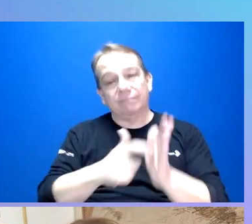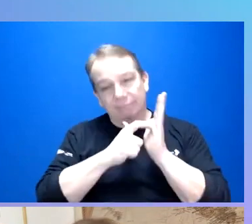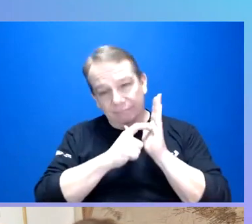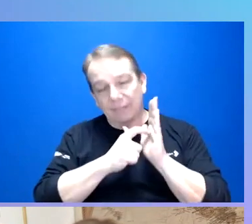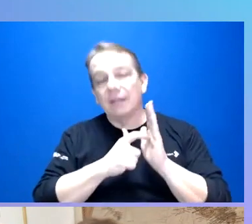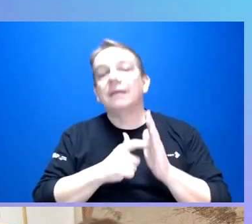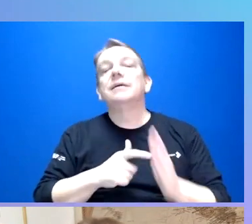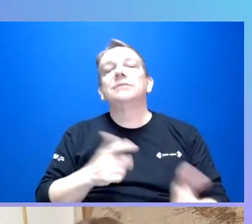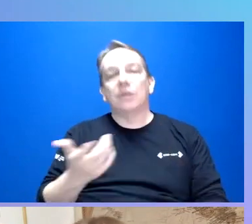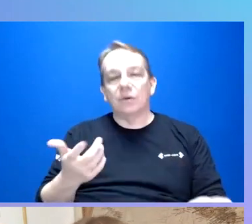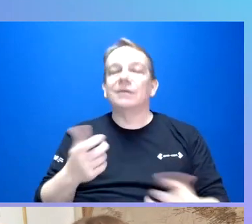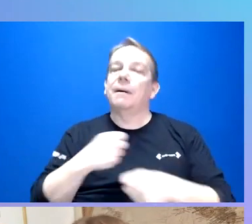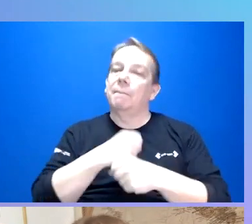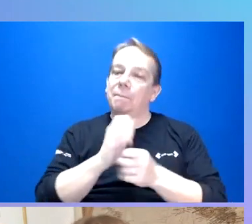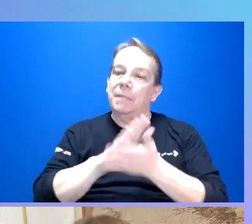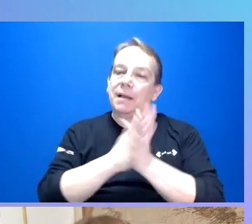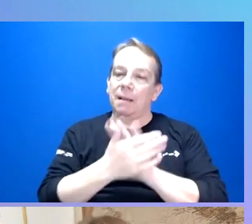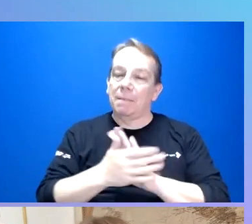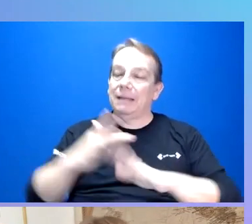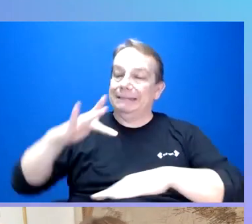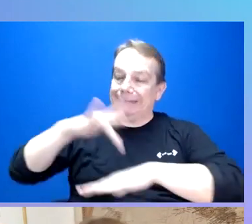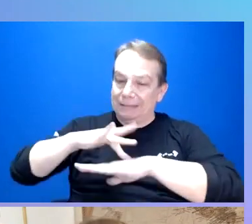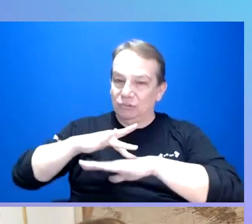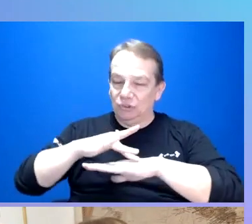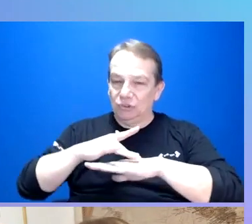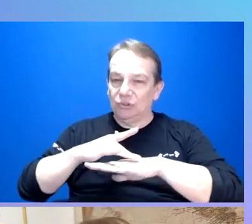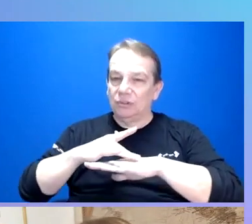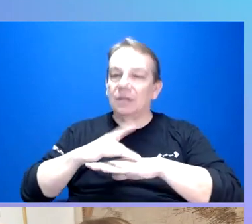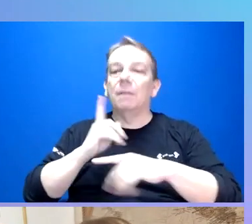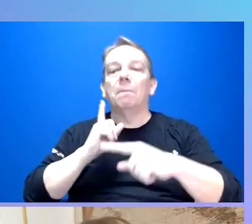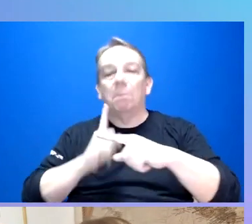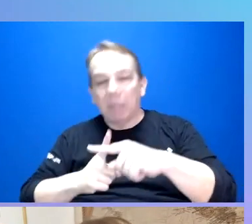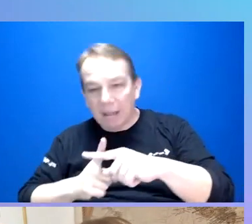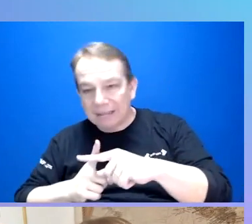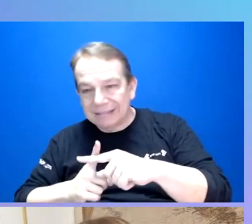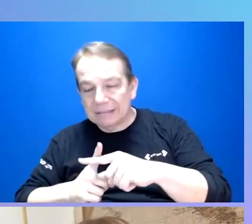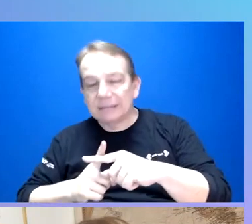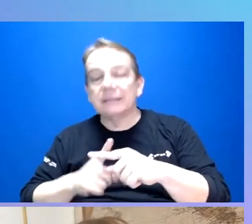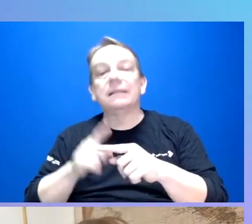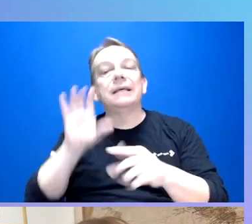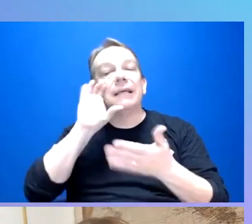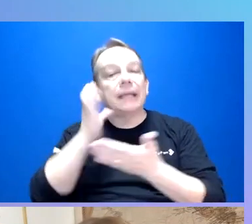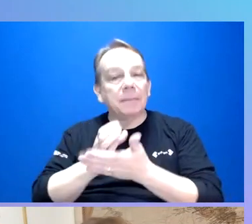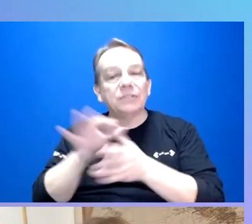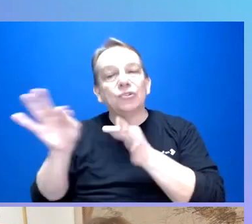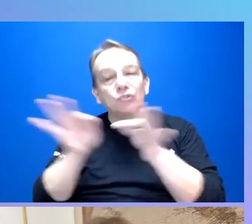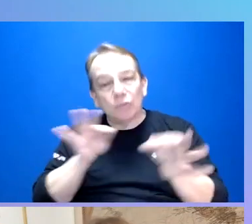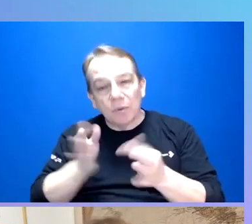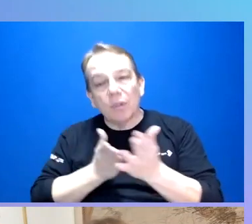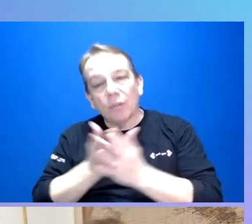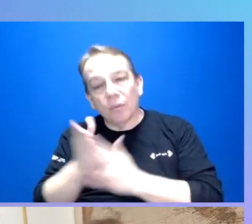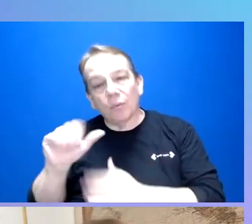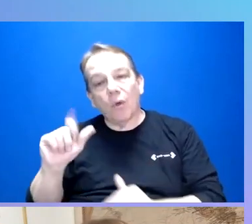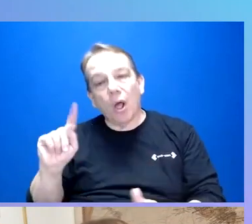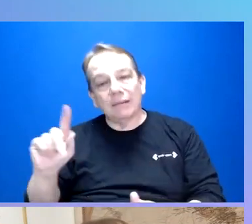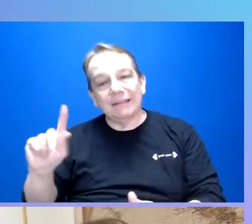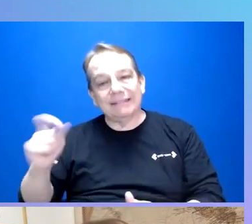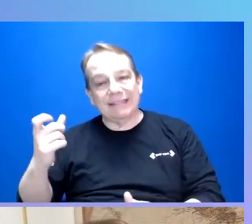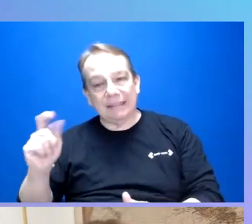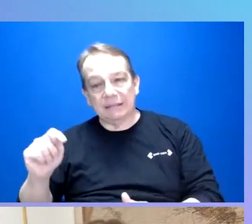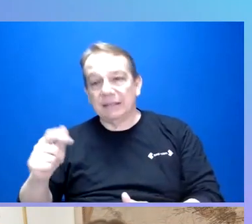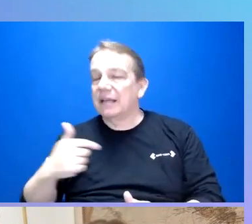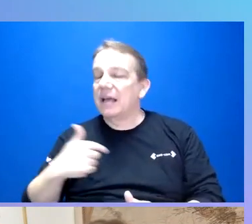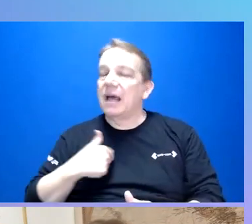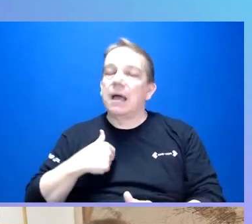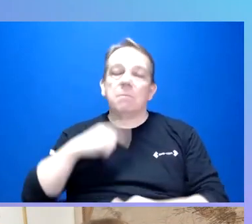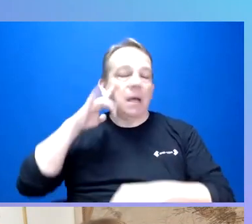us, because touch can be incorporated in addition to image description through alt text. I'm obsessed with tactile